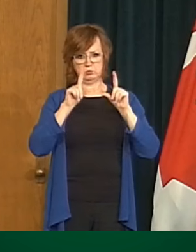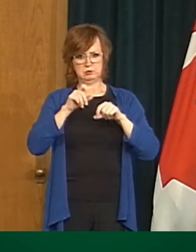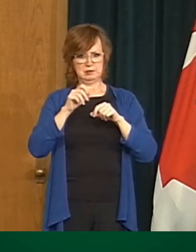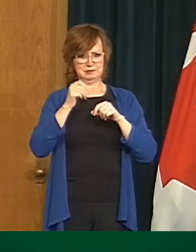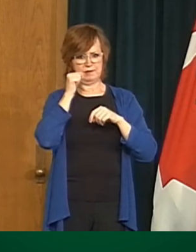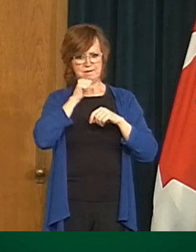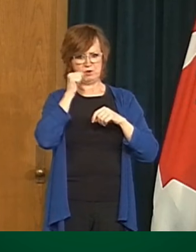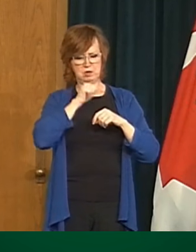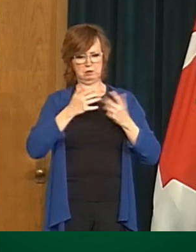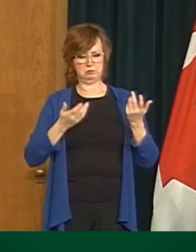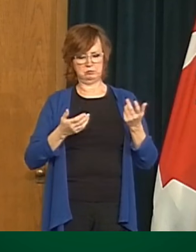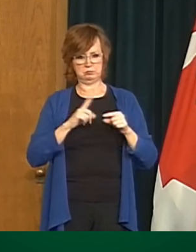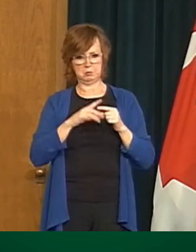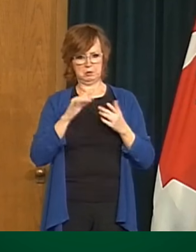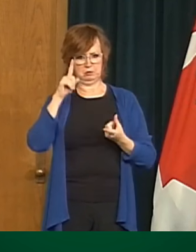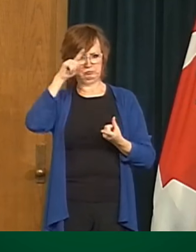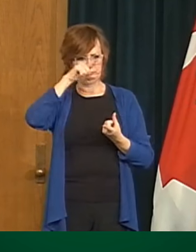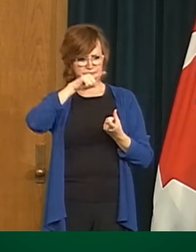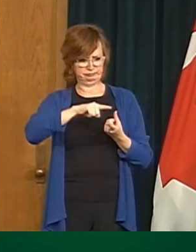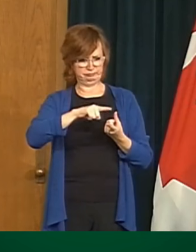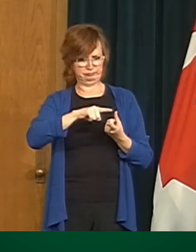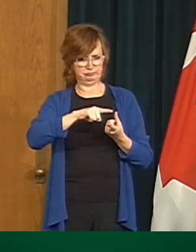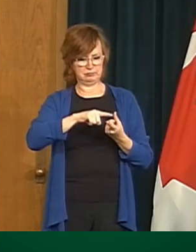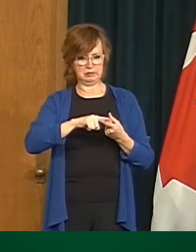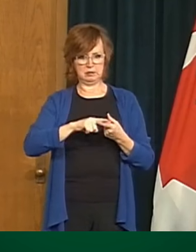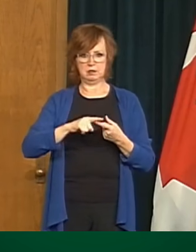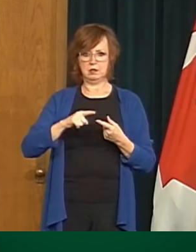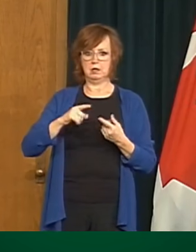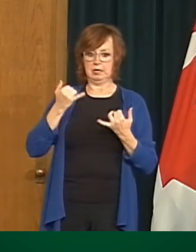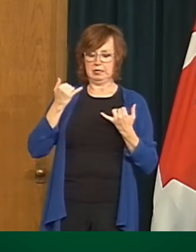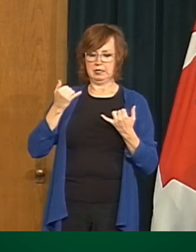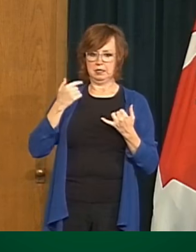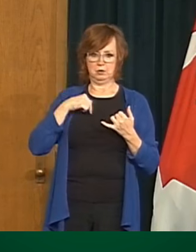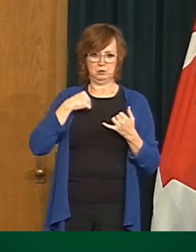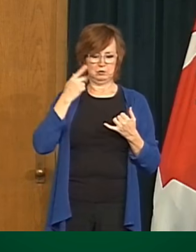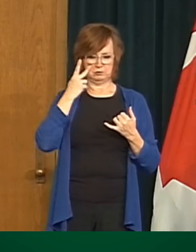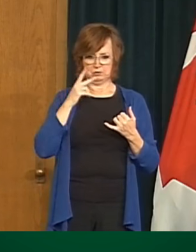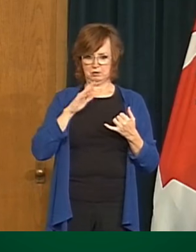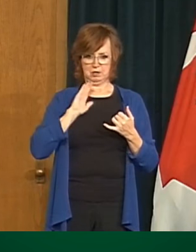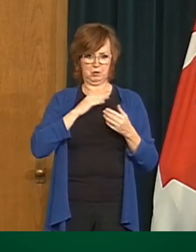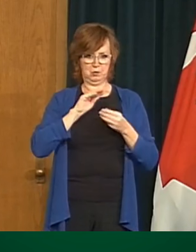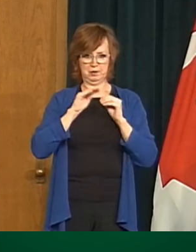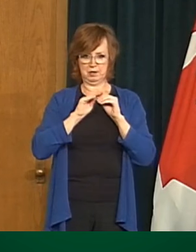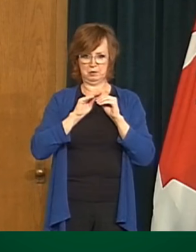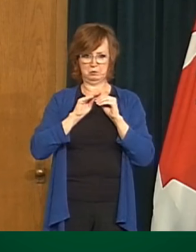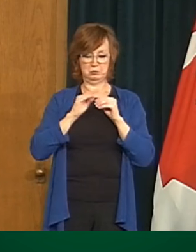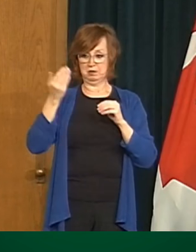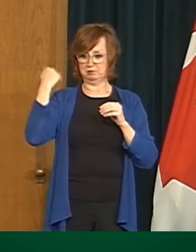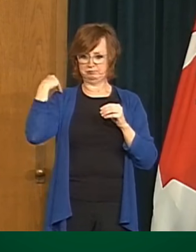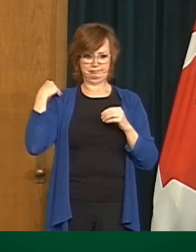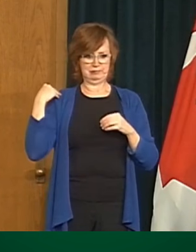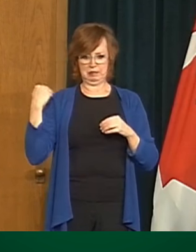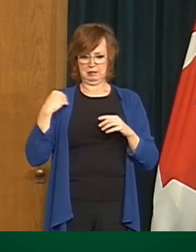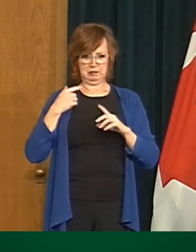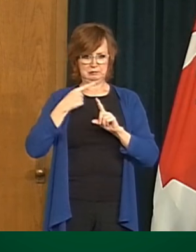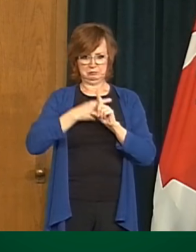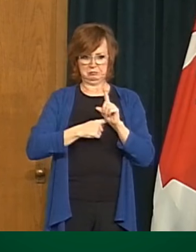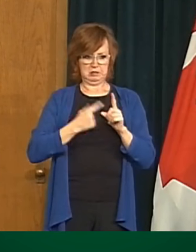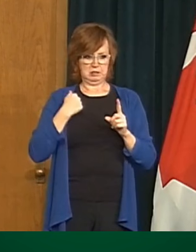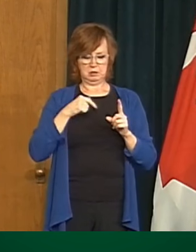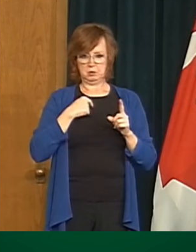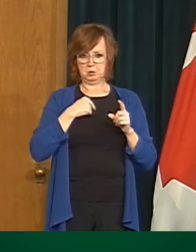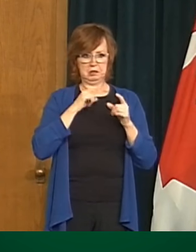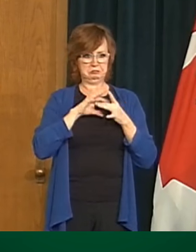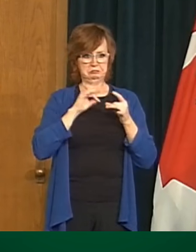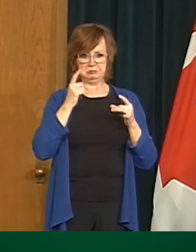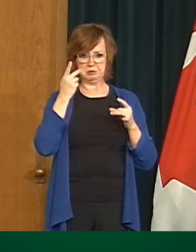was our, between when I made that statement and today, is our numbers have dropped in most areas of the